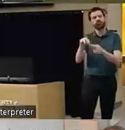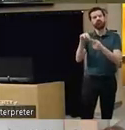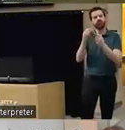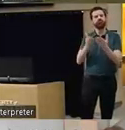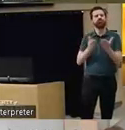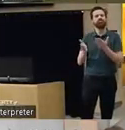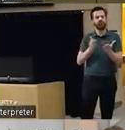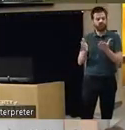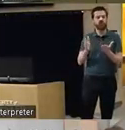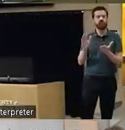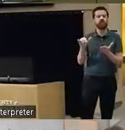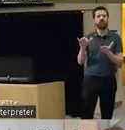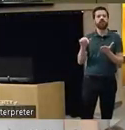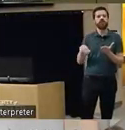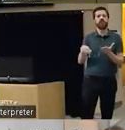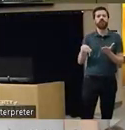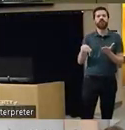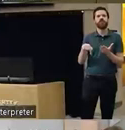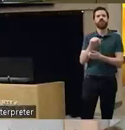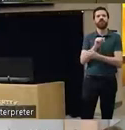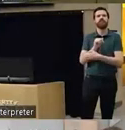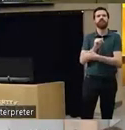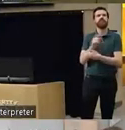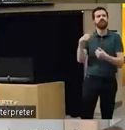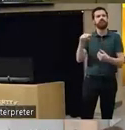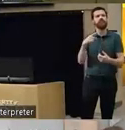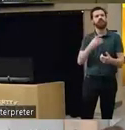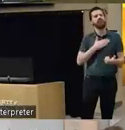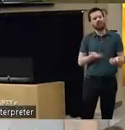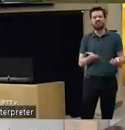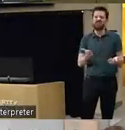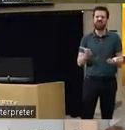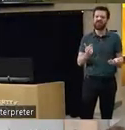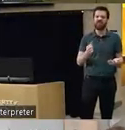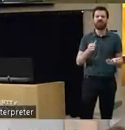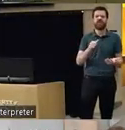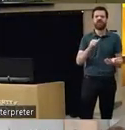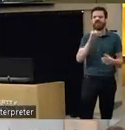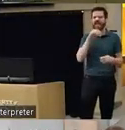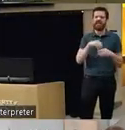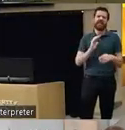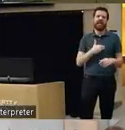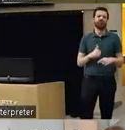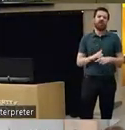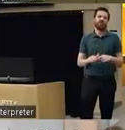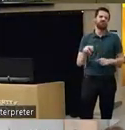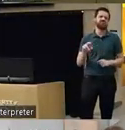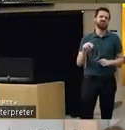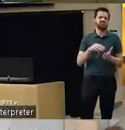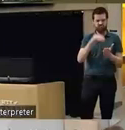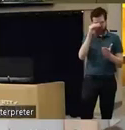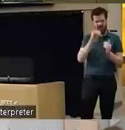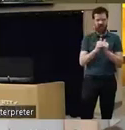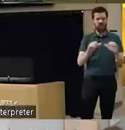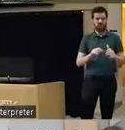experience, this is certainly, they express that it was not within their training to learn how to do